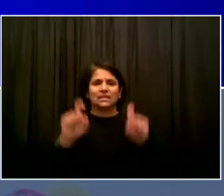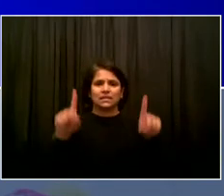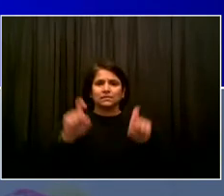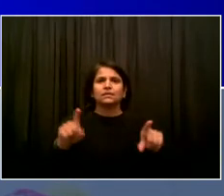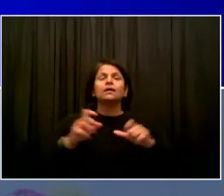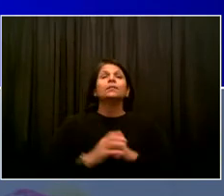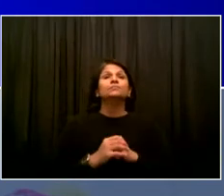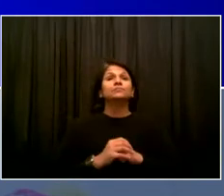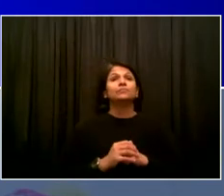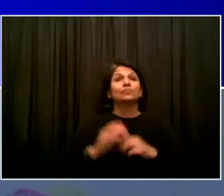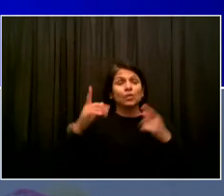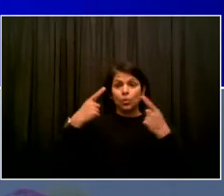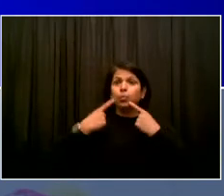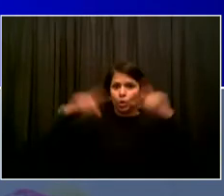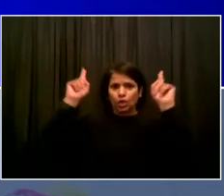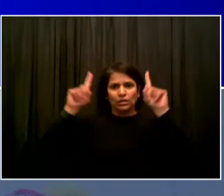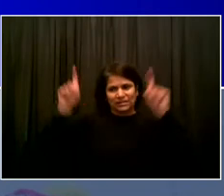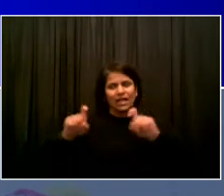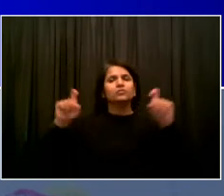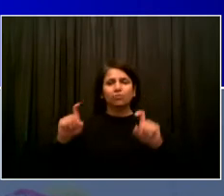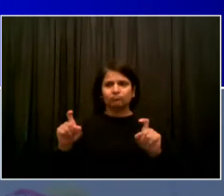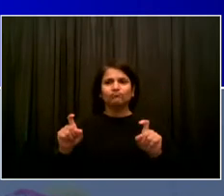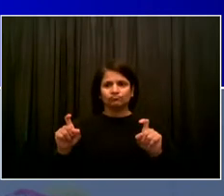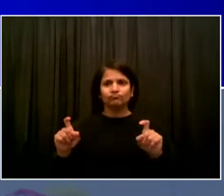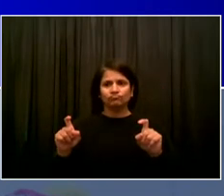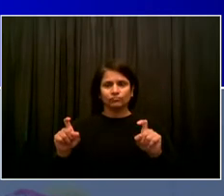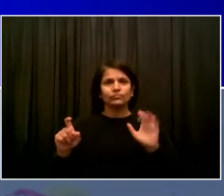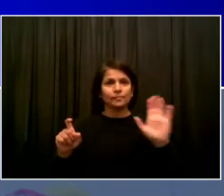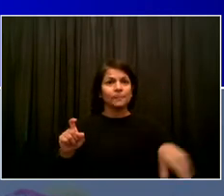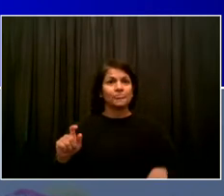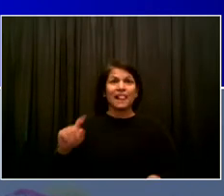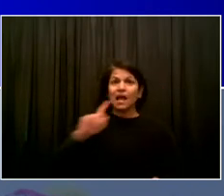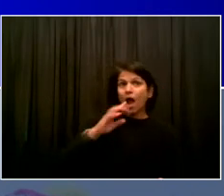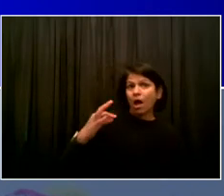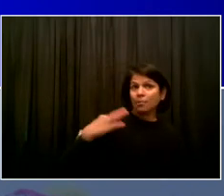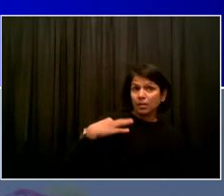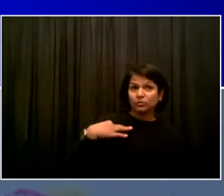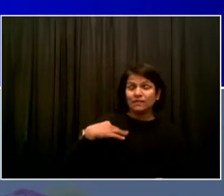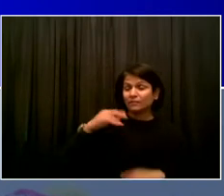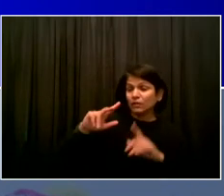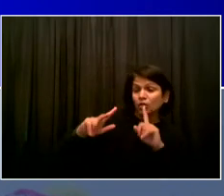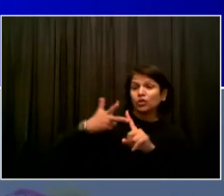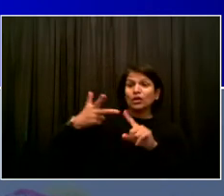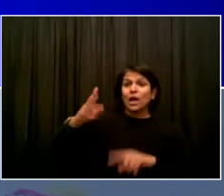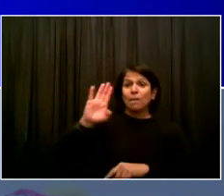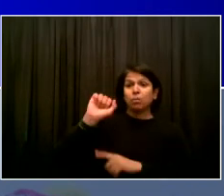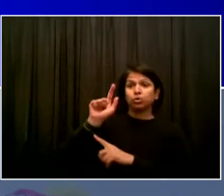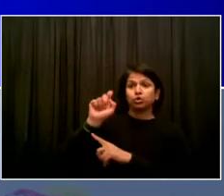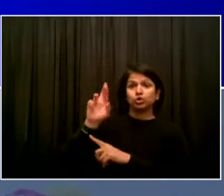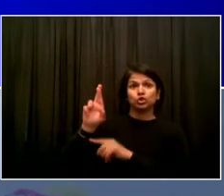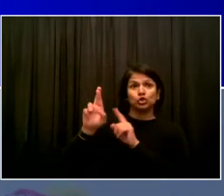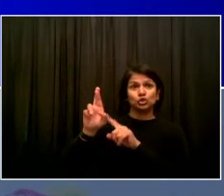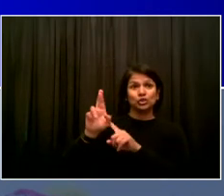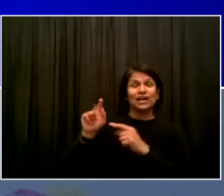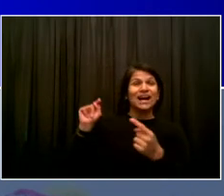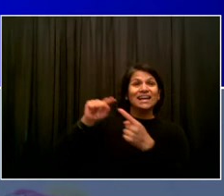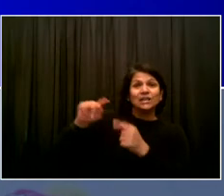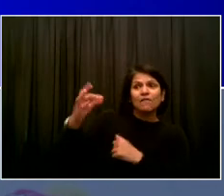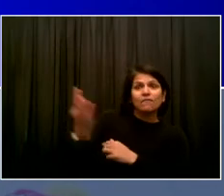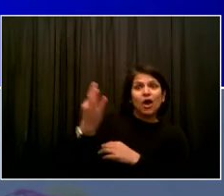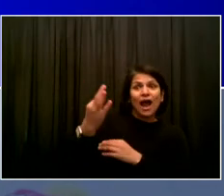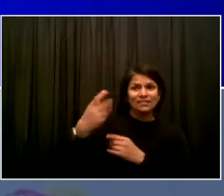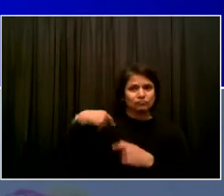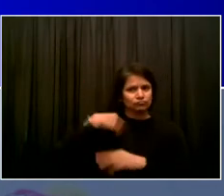you're eligible for that booster, remember, up to Friday, you can get that $100 incentive. So those are some of the things we're going to be doing